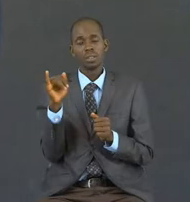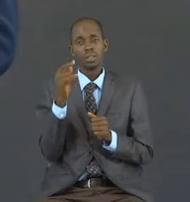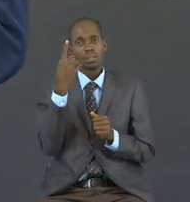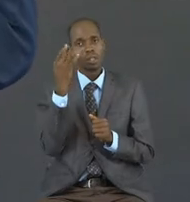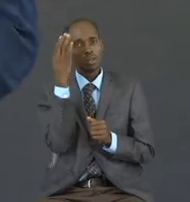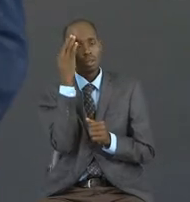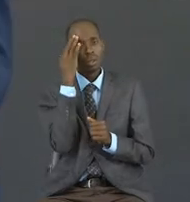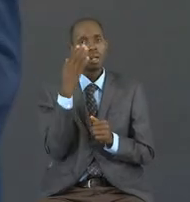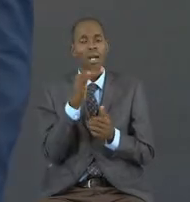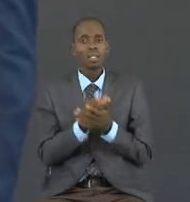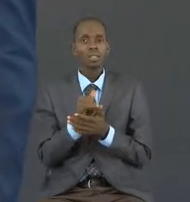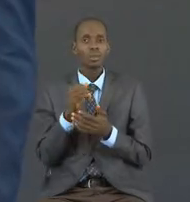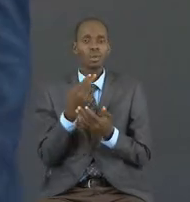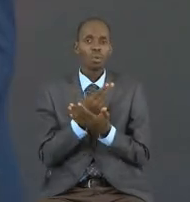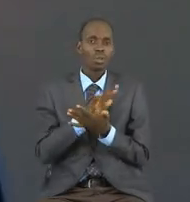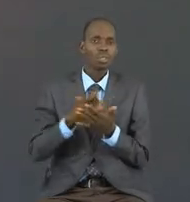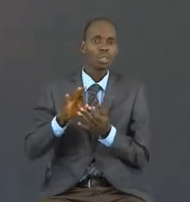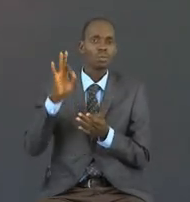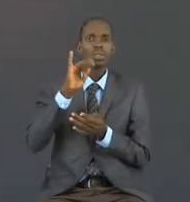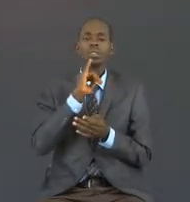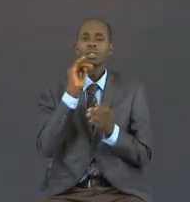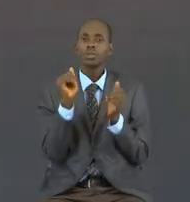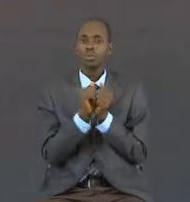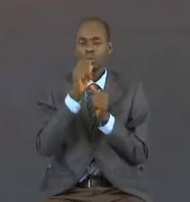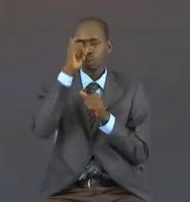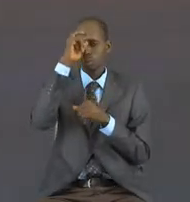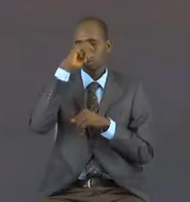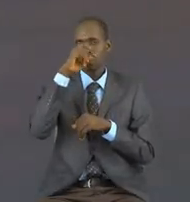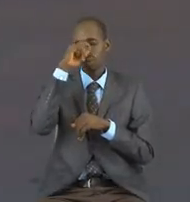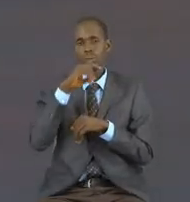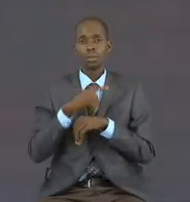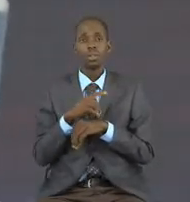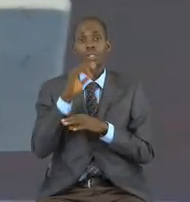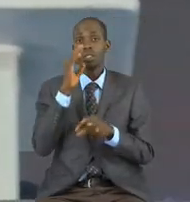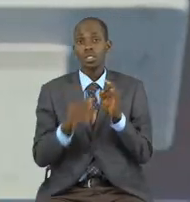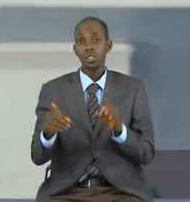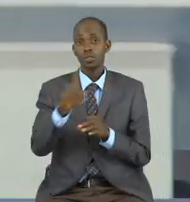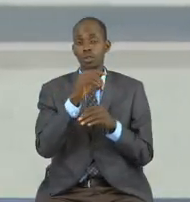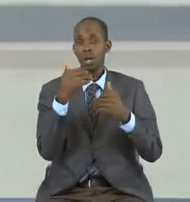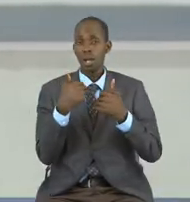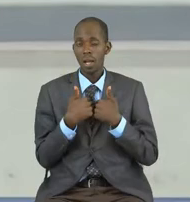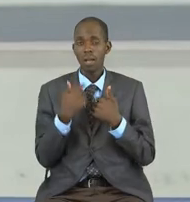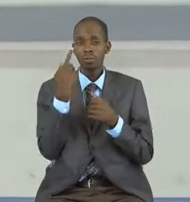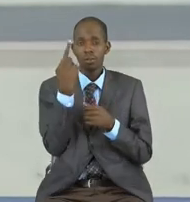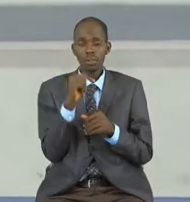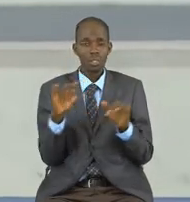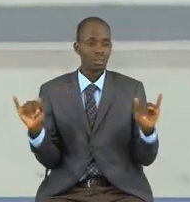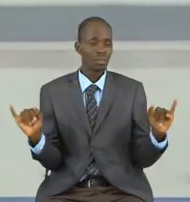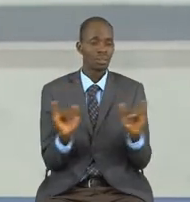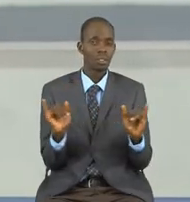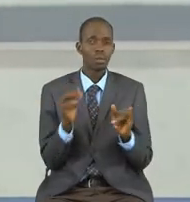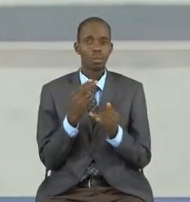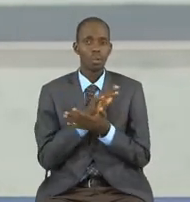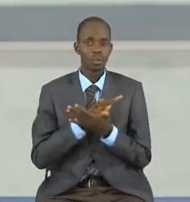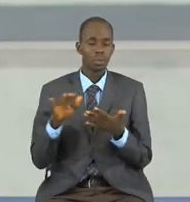that Holy Ghost is with wisdom. If you have the same Holy Ghost on